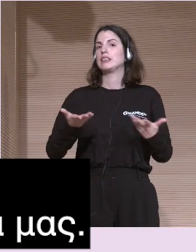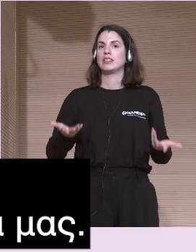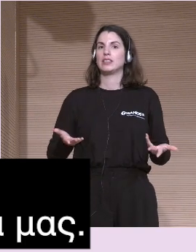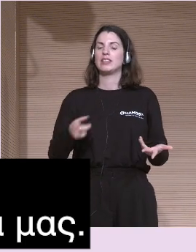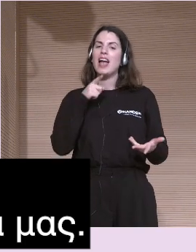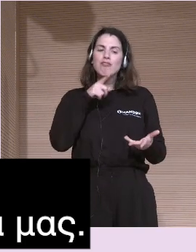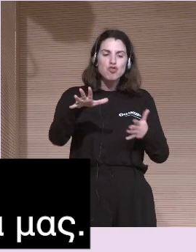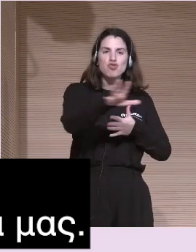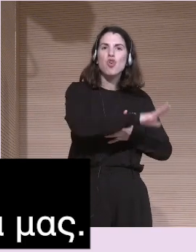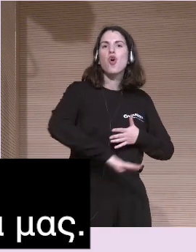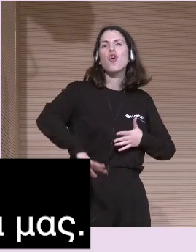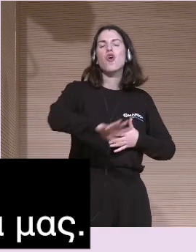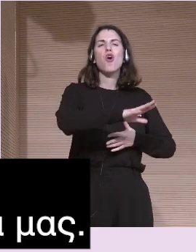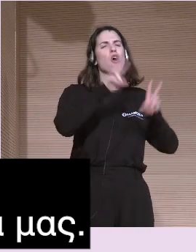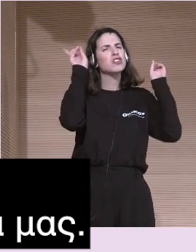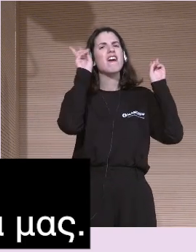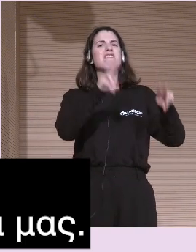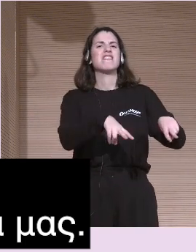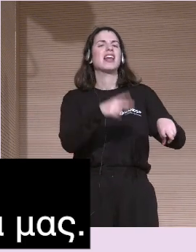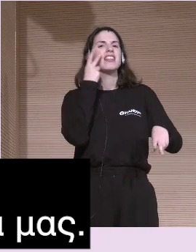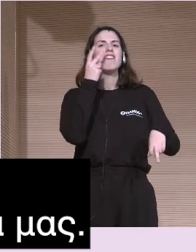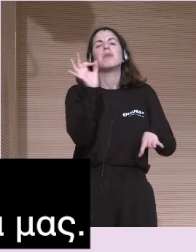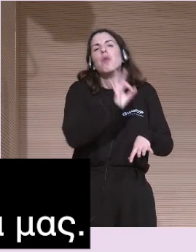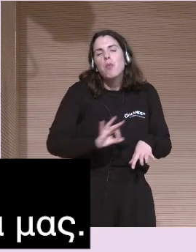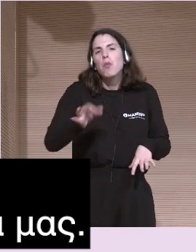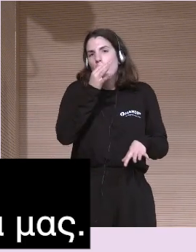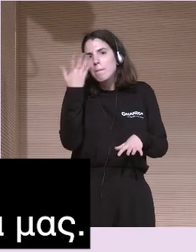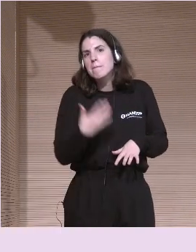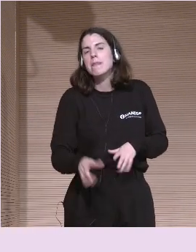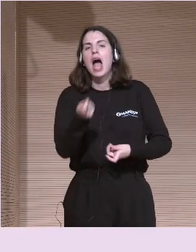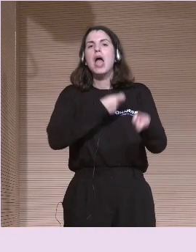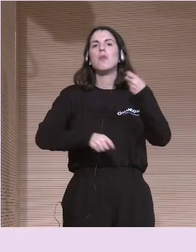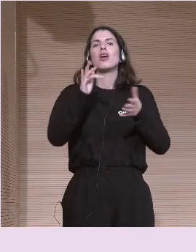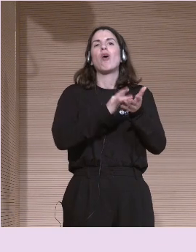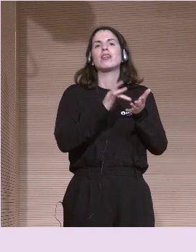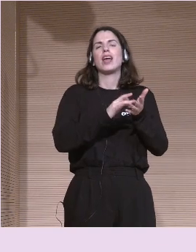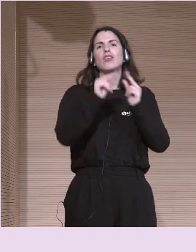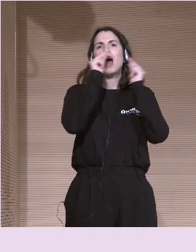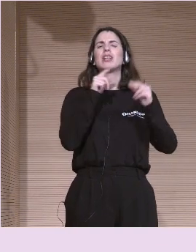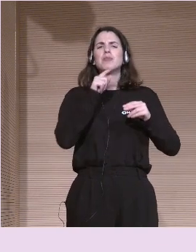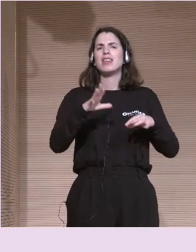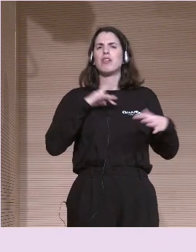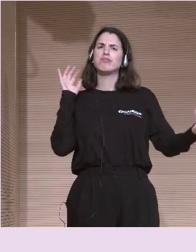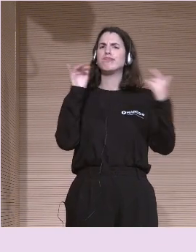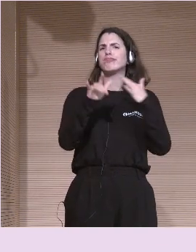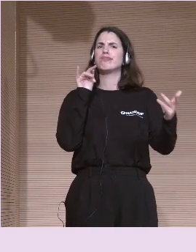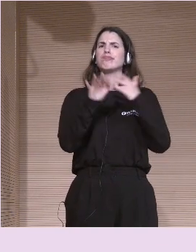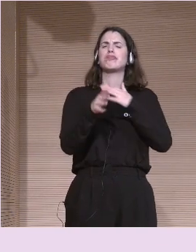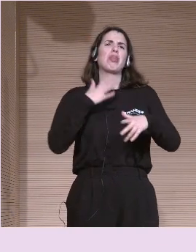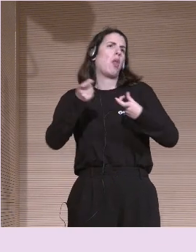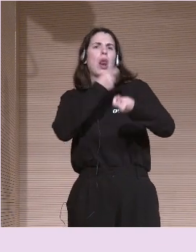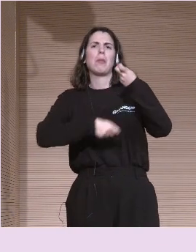see this in the shopping centre. These are passers-by just going past our doors, but the museum's catching their eye,